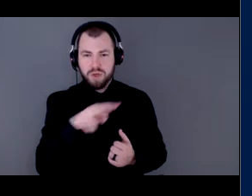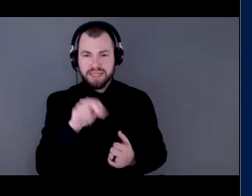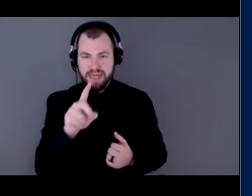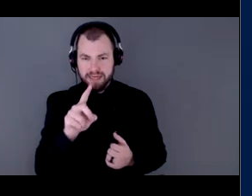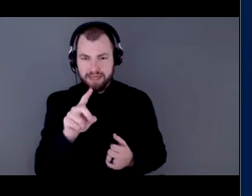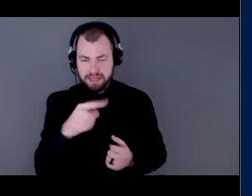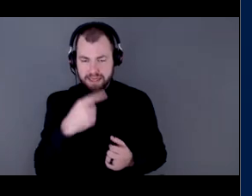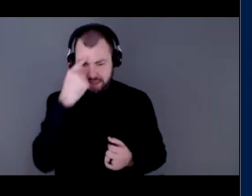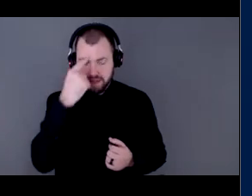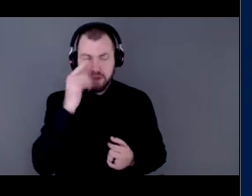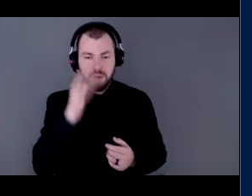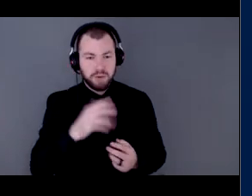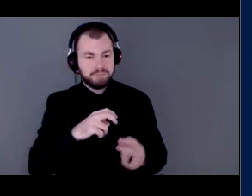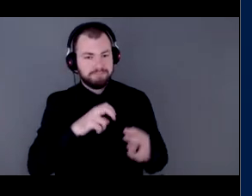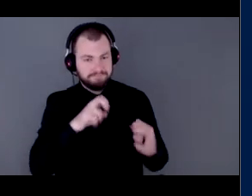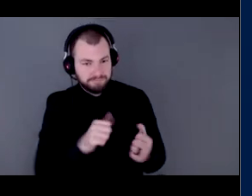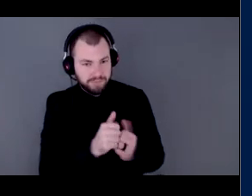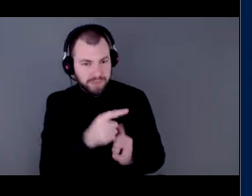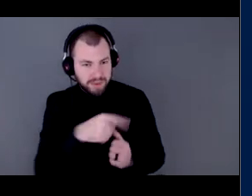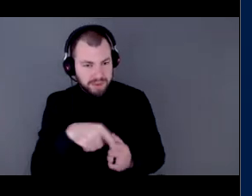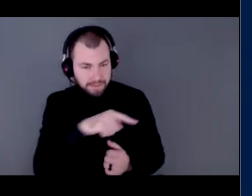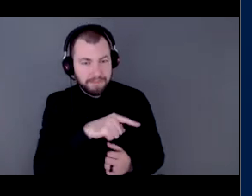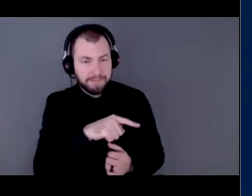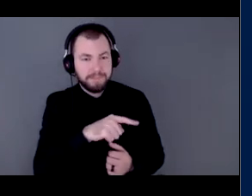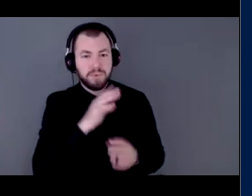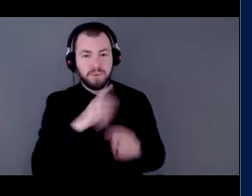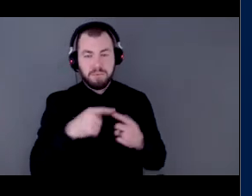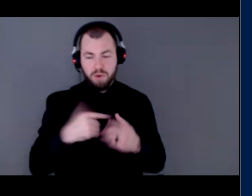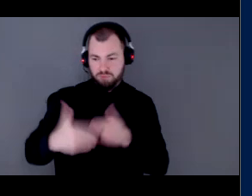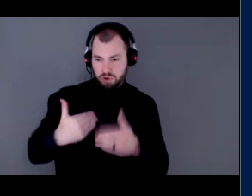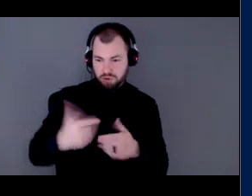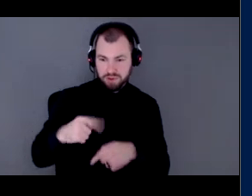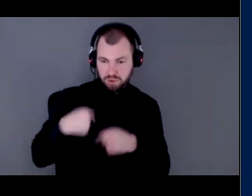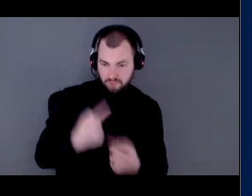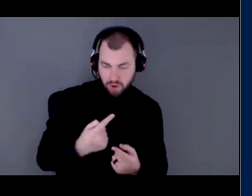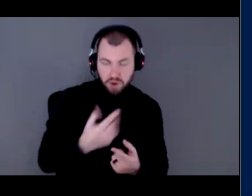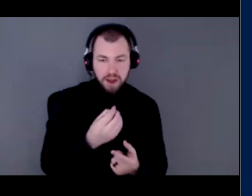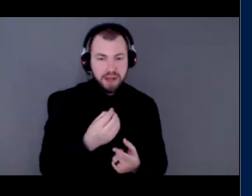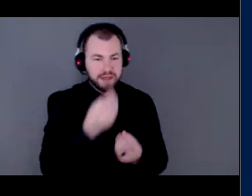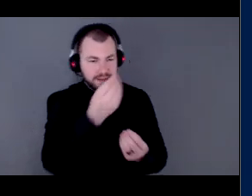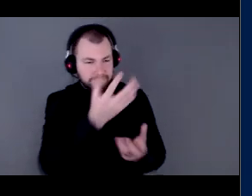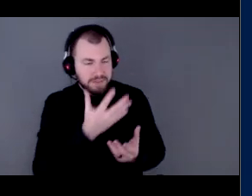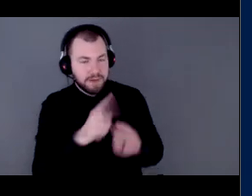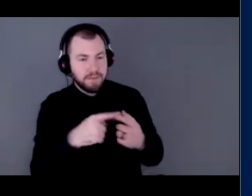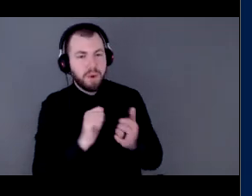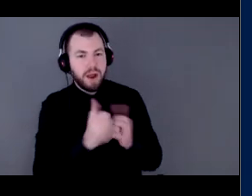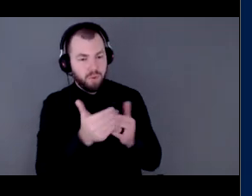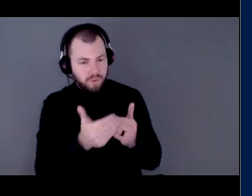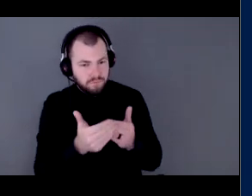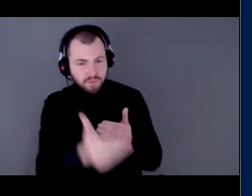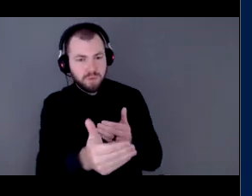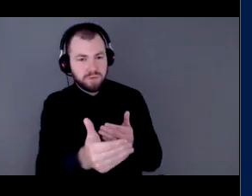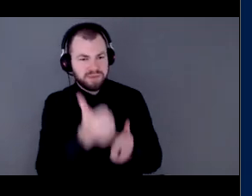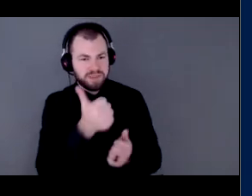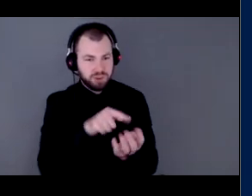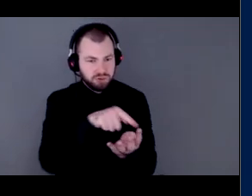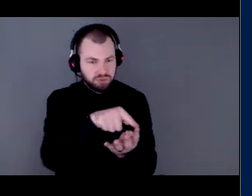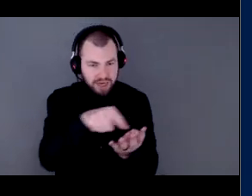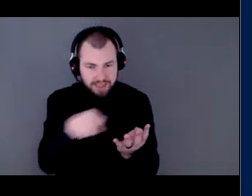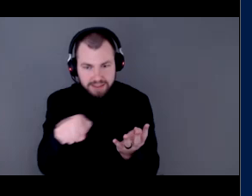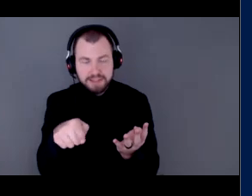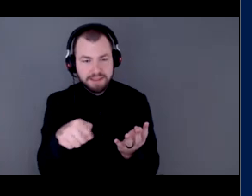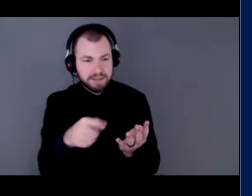discussing with them regarding what progress we have made so far, and also get input on how to go forward with each track. And that